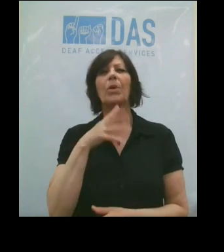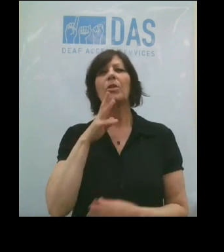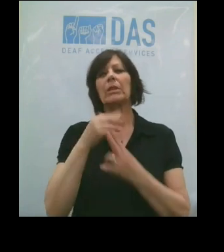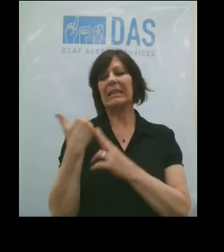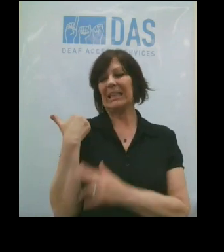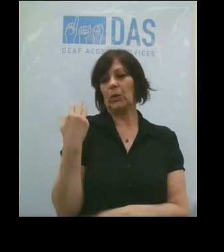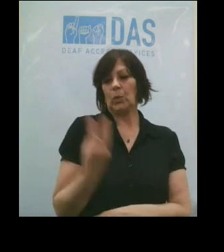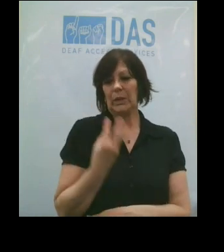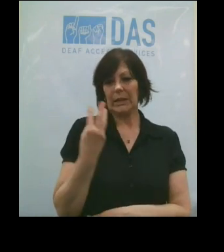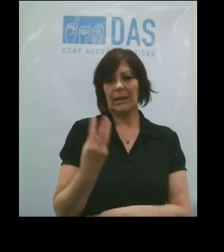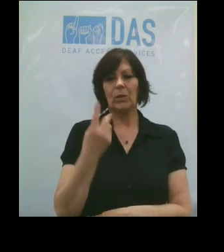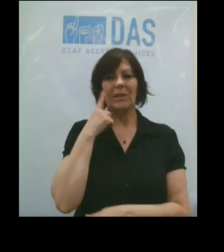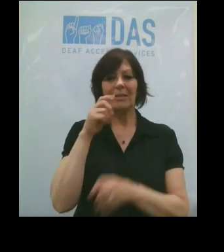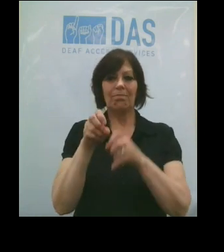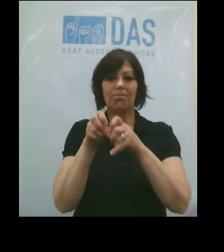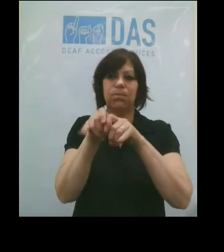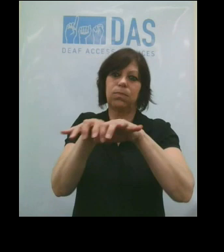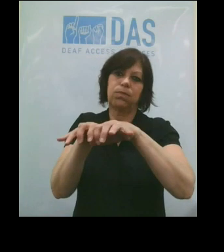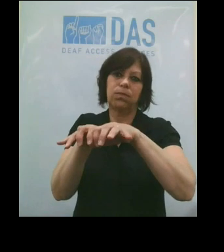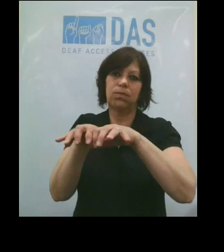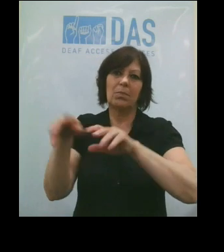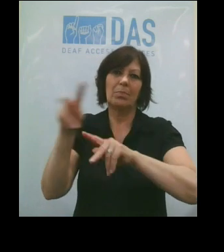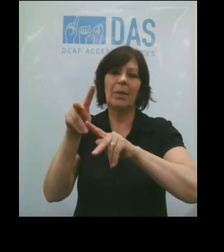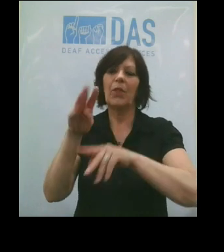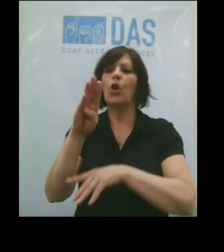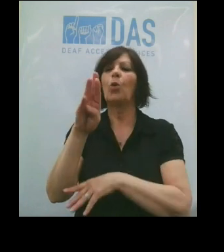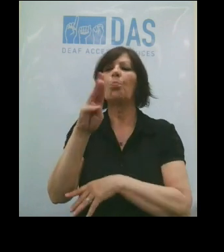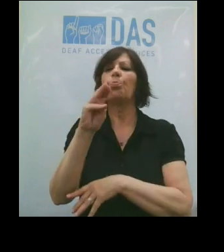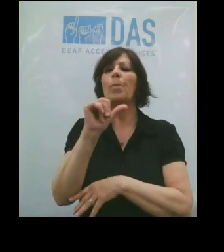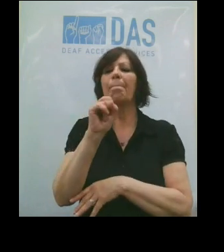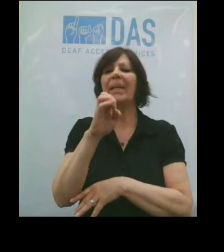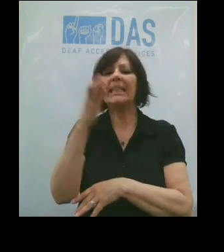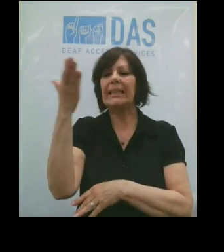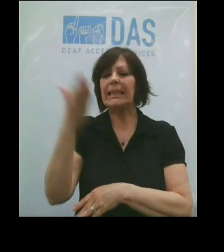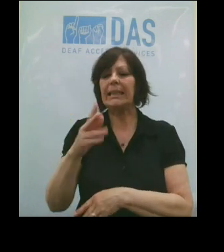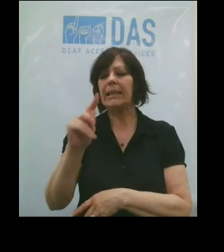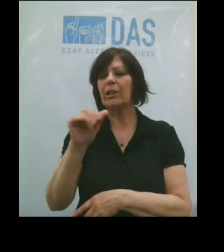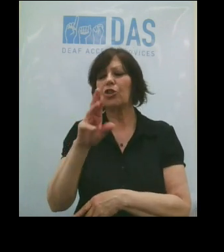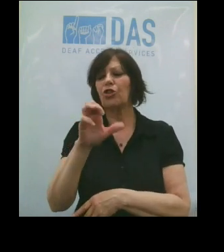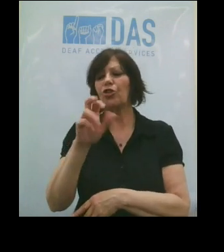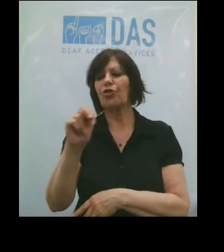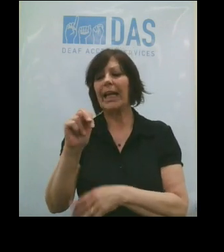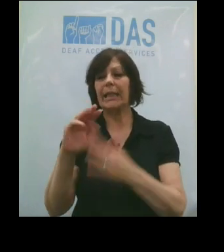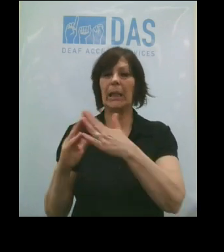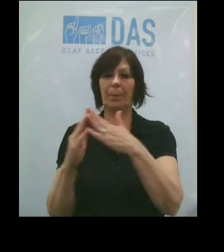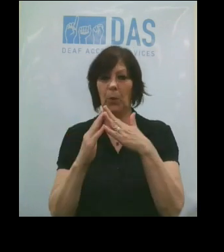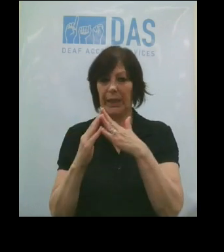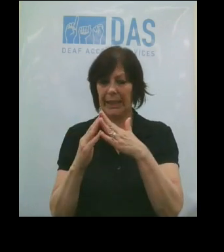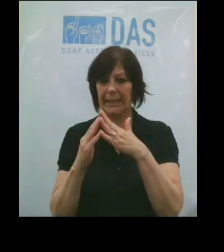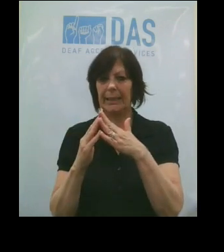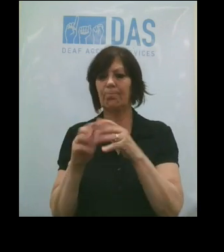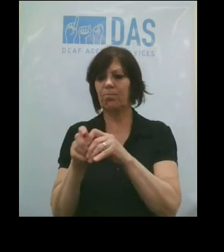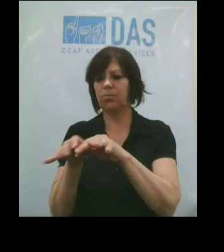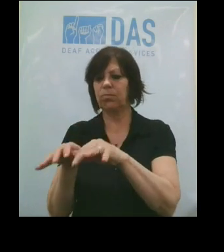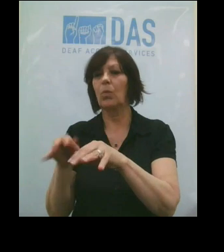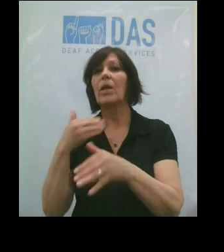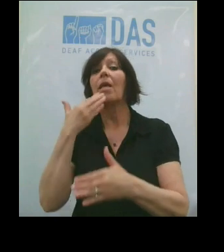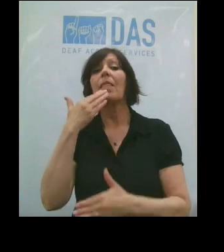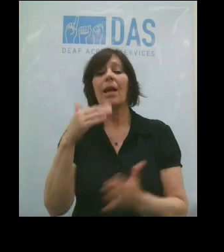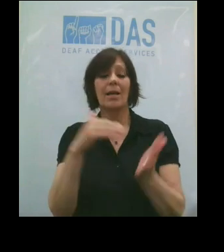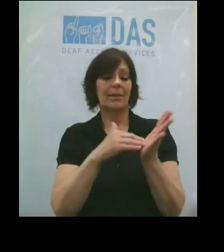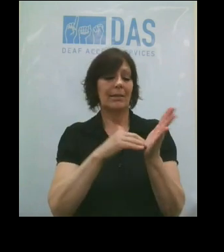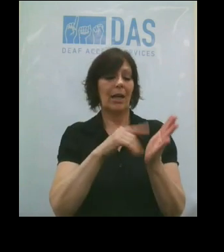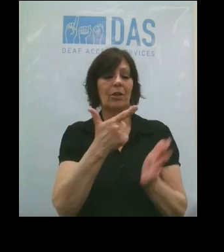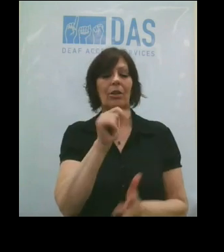Wednesday, we are seeing an outbreak among individuals in the Burmese/Karen community. We're very concerned about that. I want to thank Dr. Myron Glick